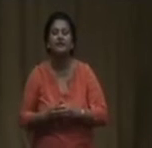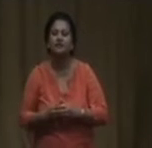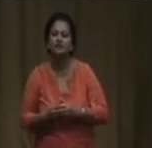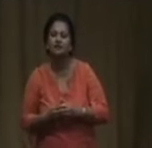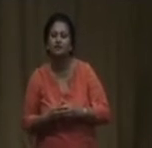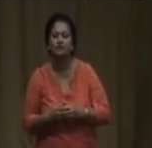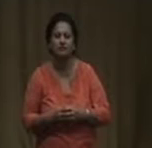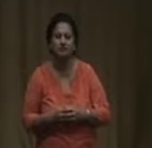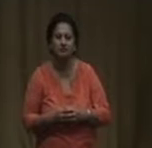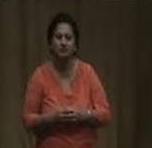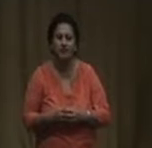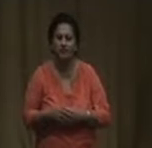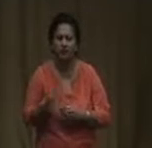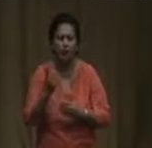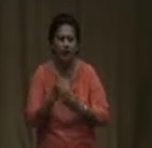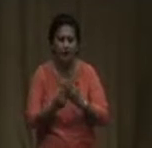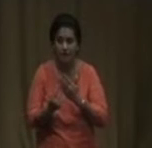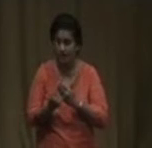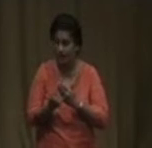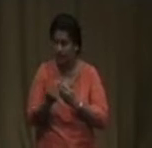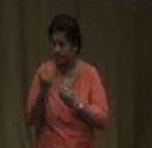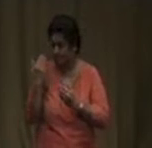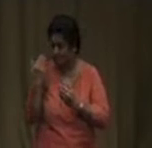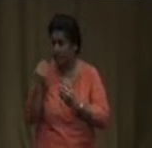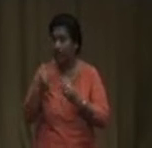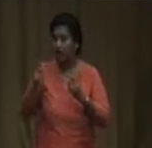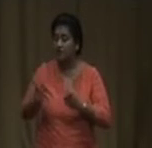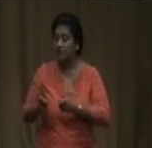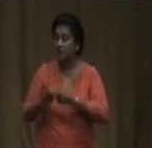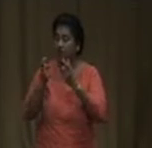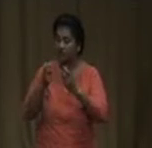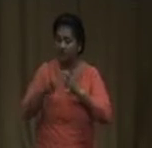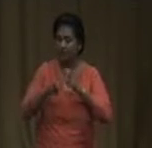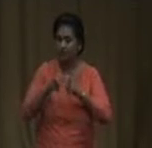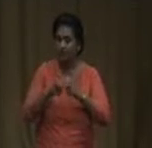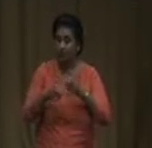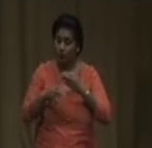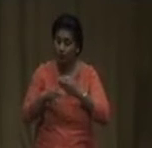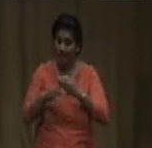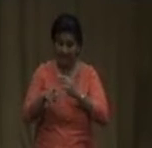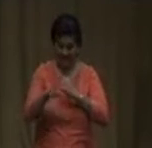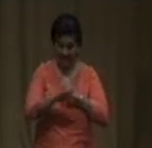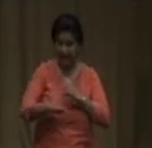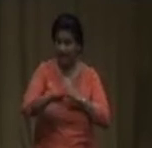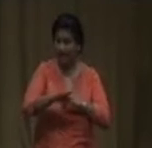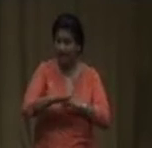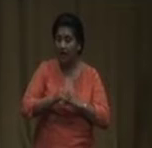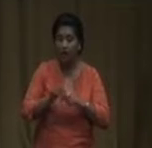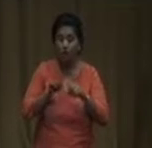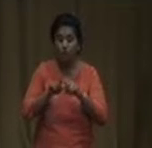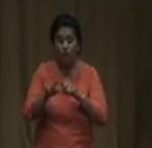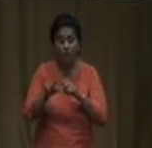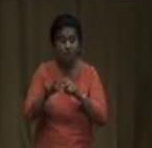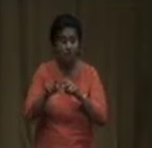may, what Drucker was referring to is a challenging problem. We are working in an industry that in most parts